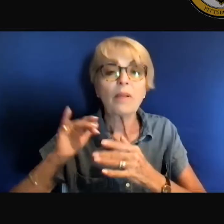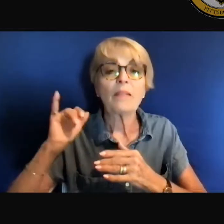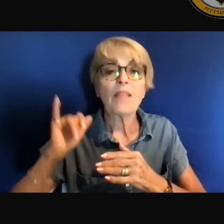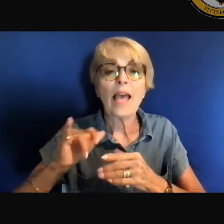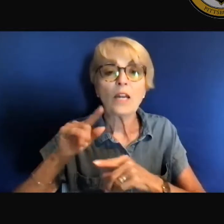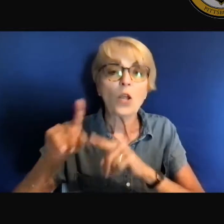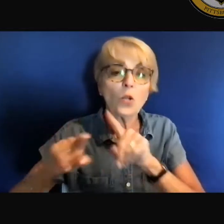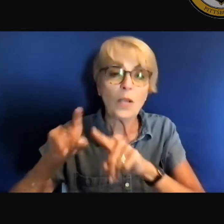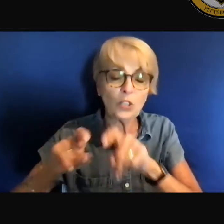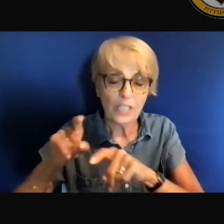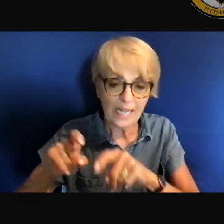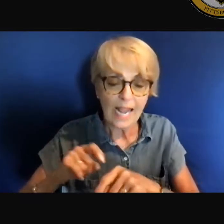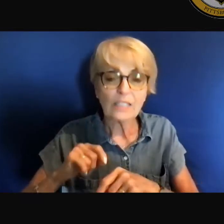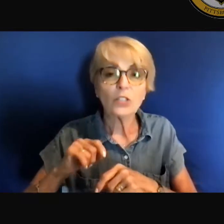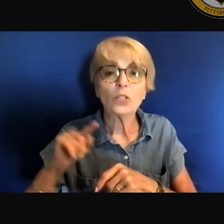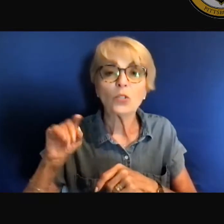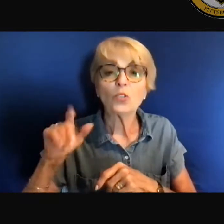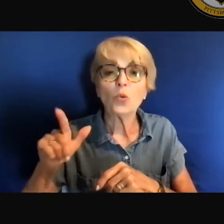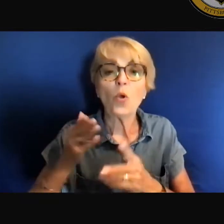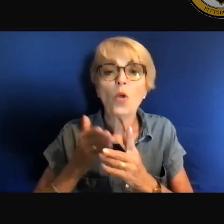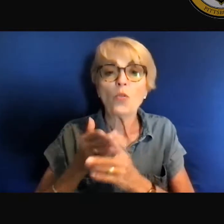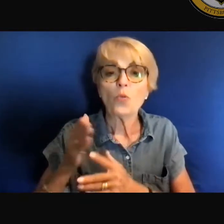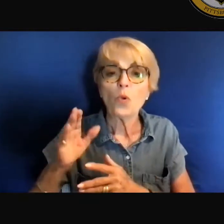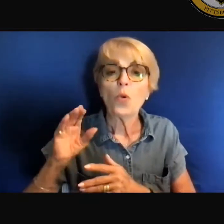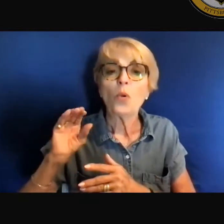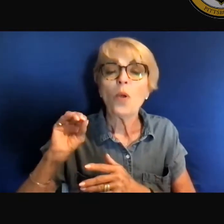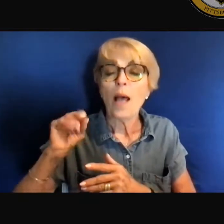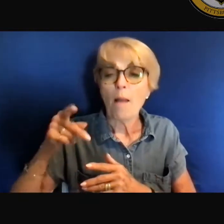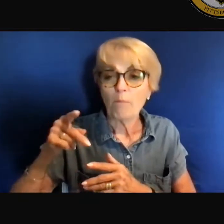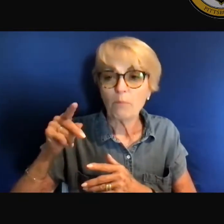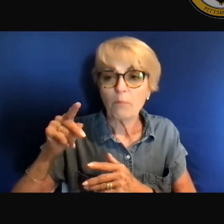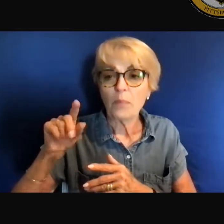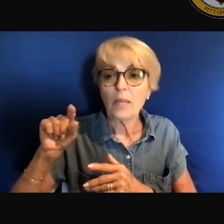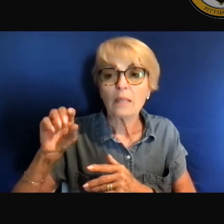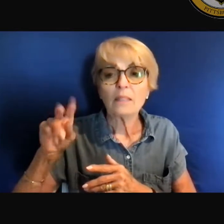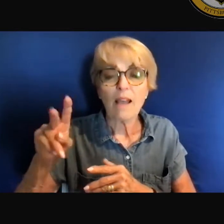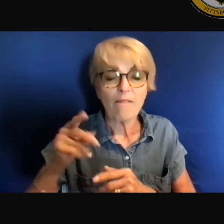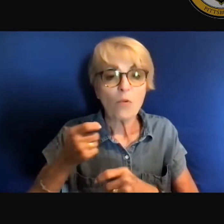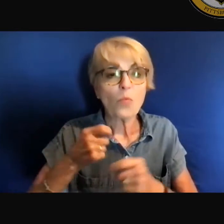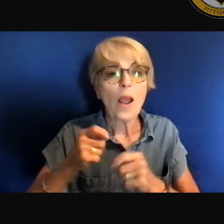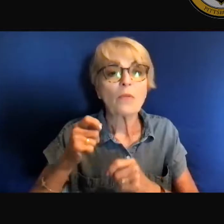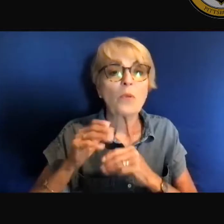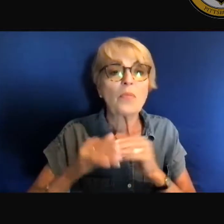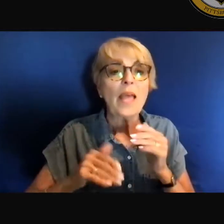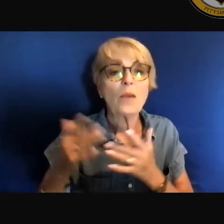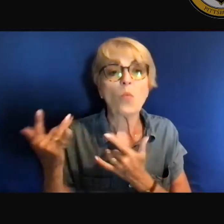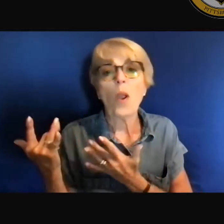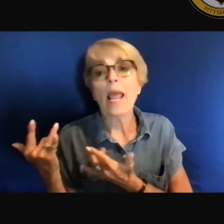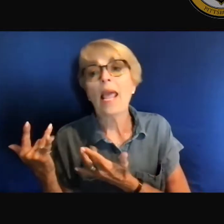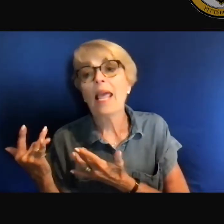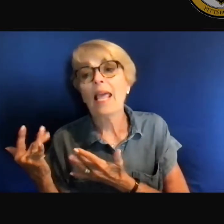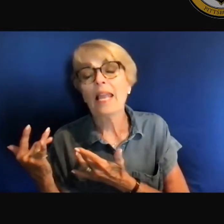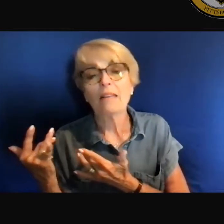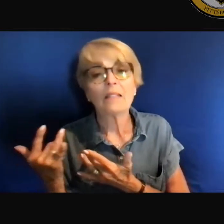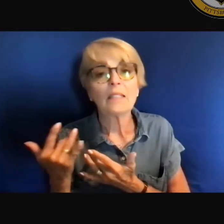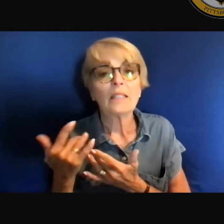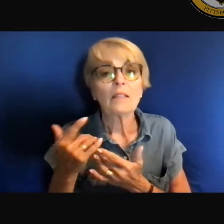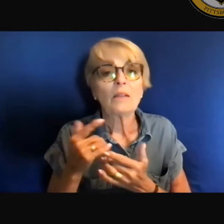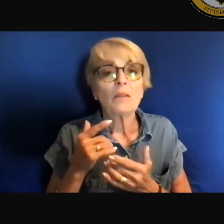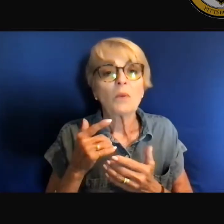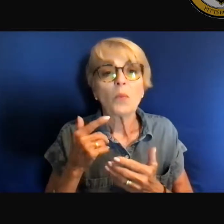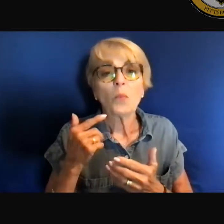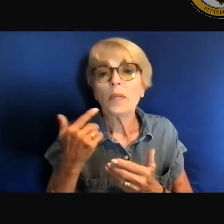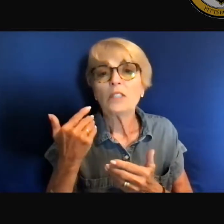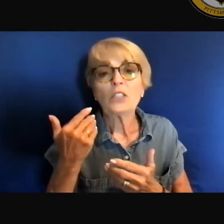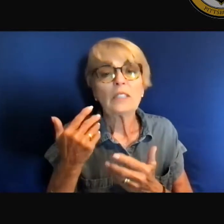this enables prospective bidders to get answers in real time rather than having to wait. We used to have to compile all of the questions in a